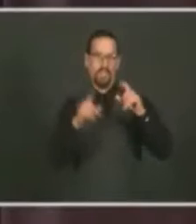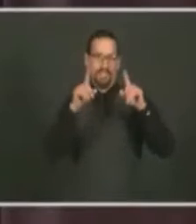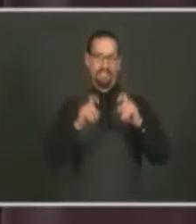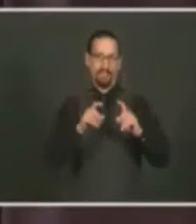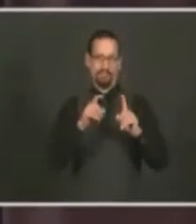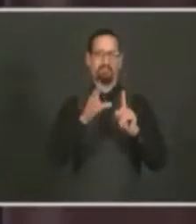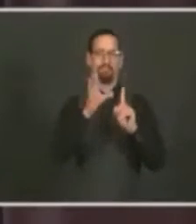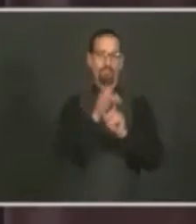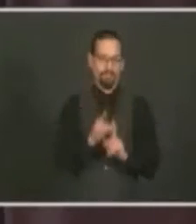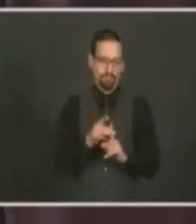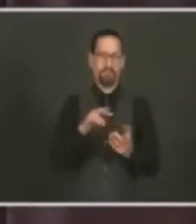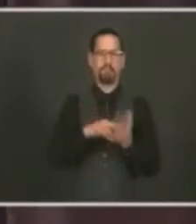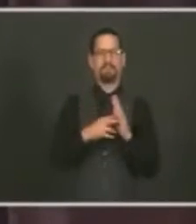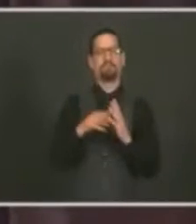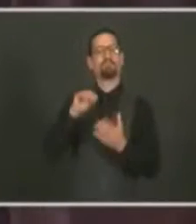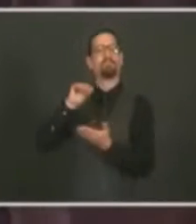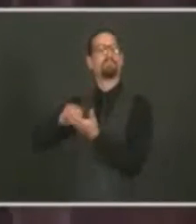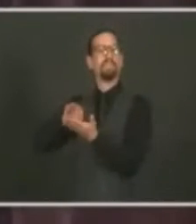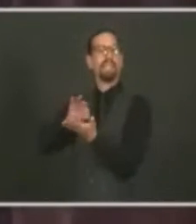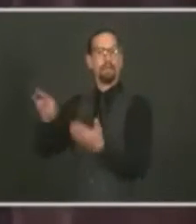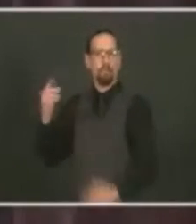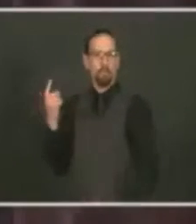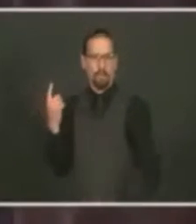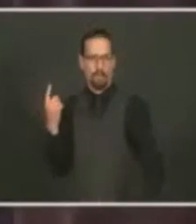time for that individual.